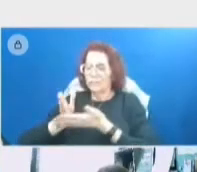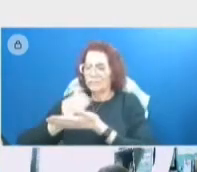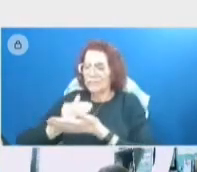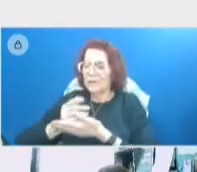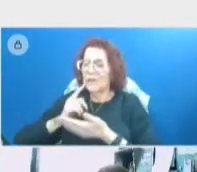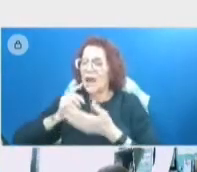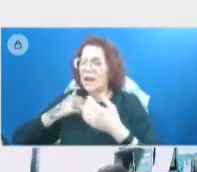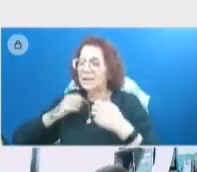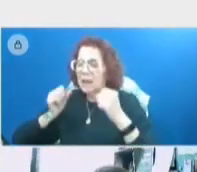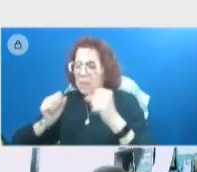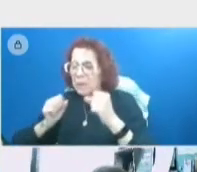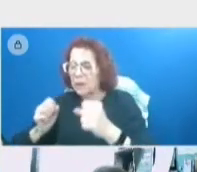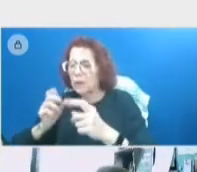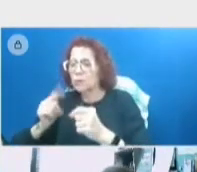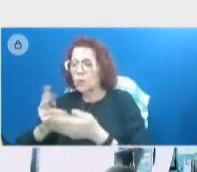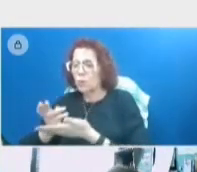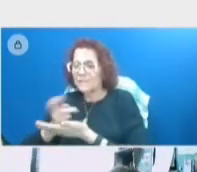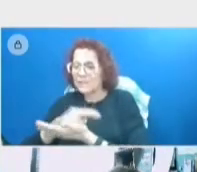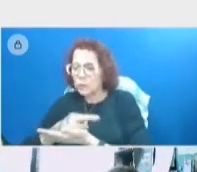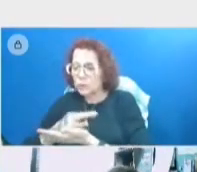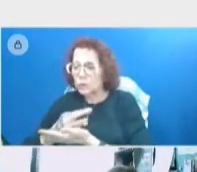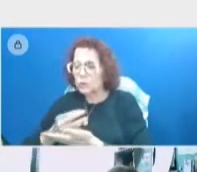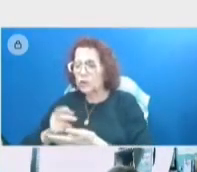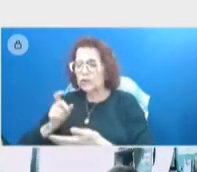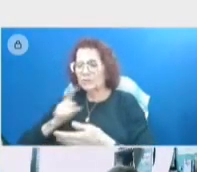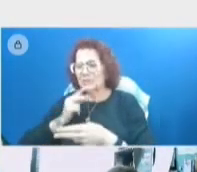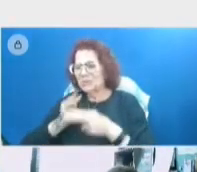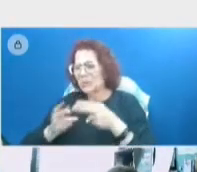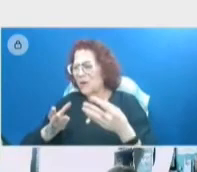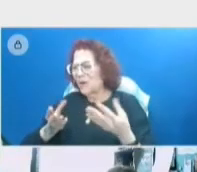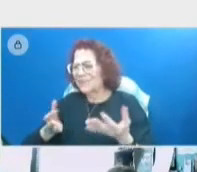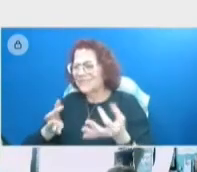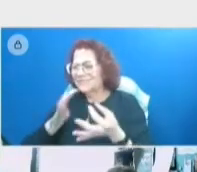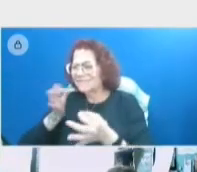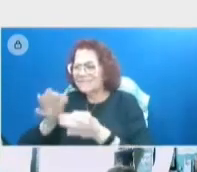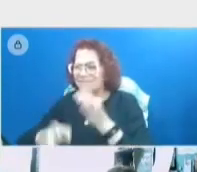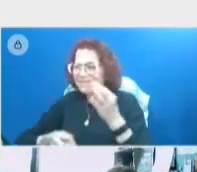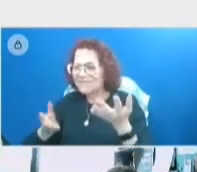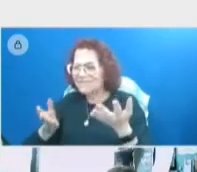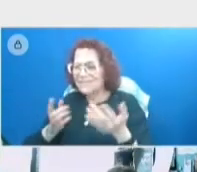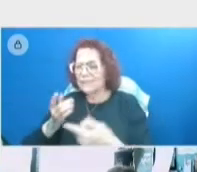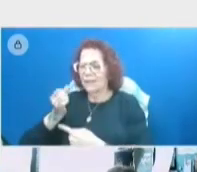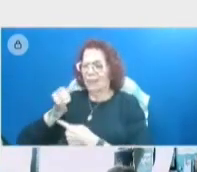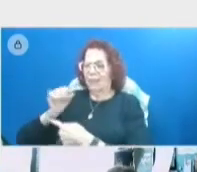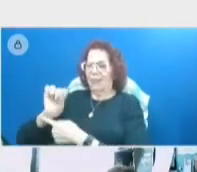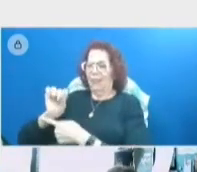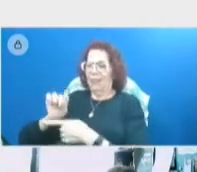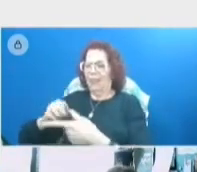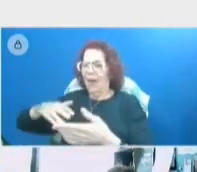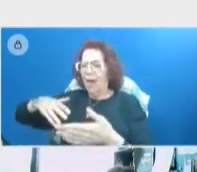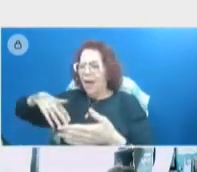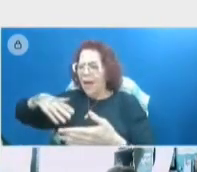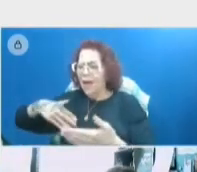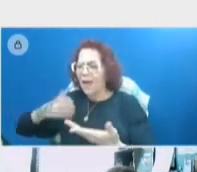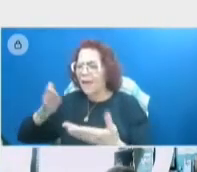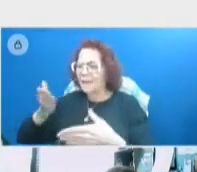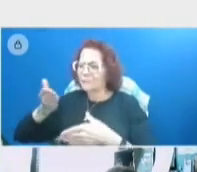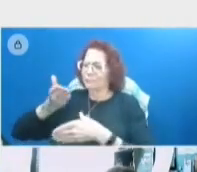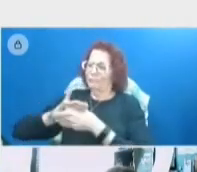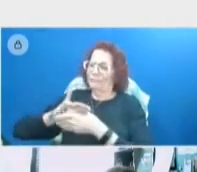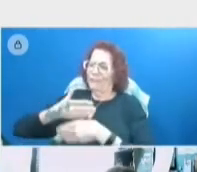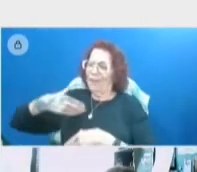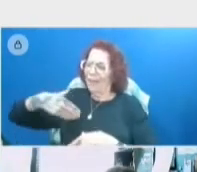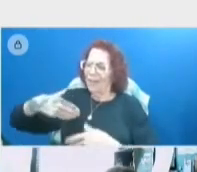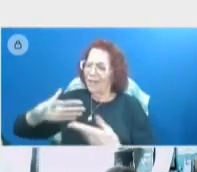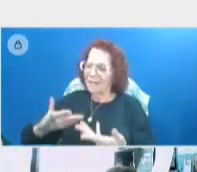pretty short and sweet. We had one petition that was filed late, and so therefore it should be deemed invalid, and